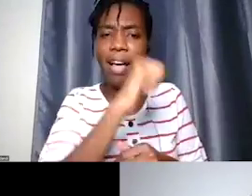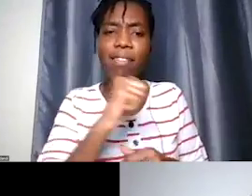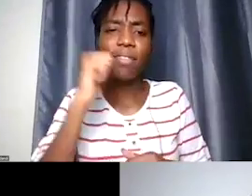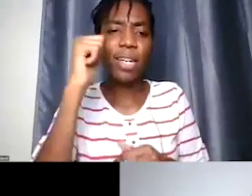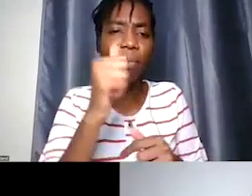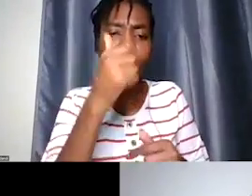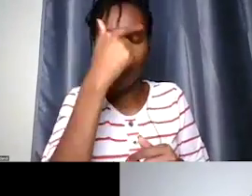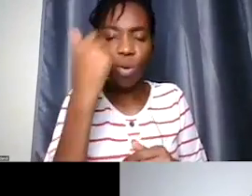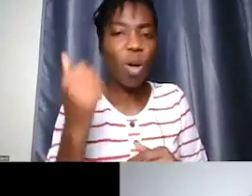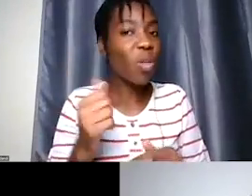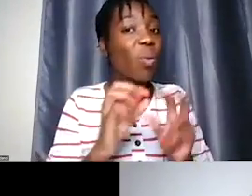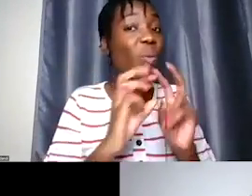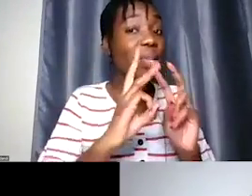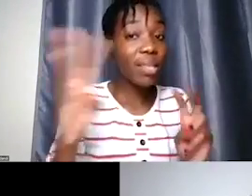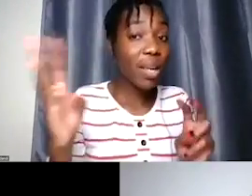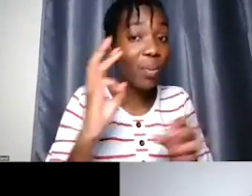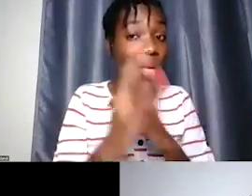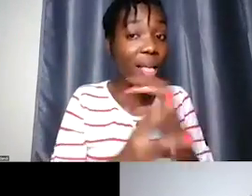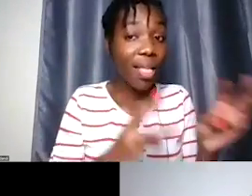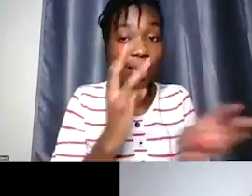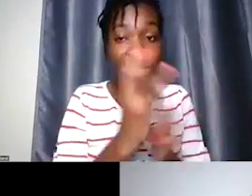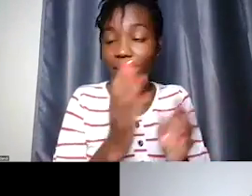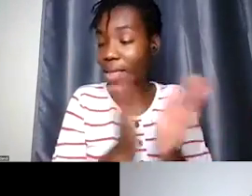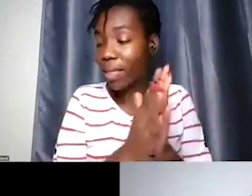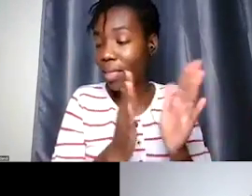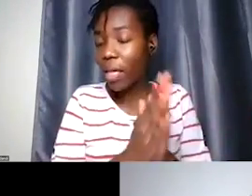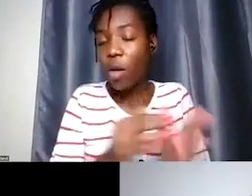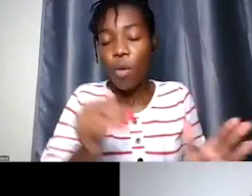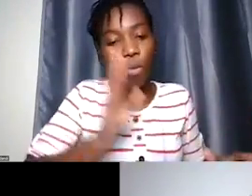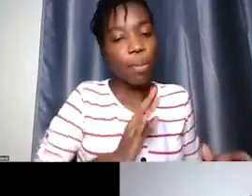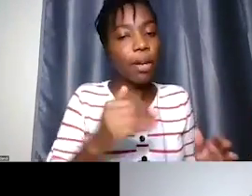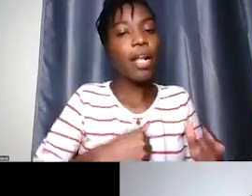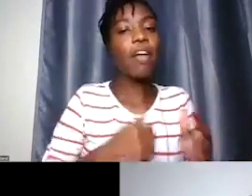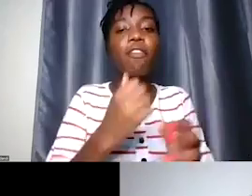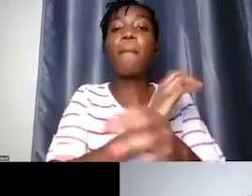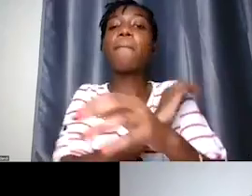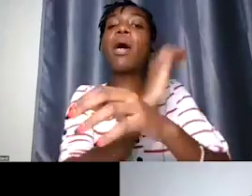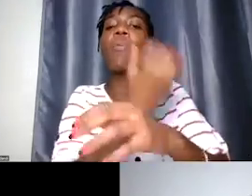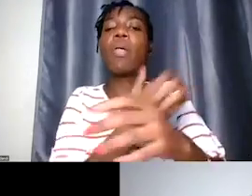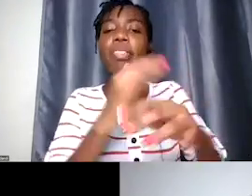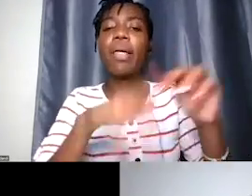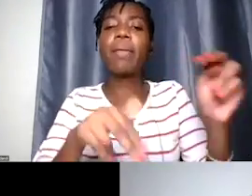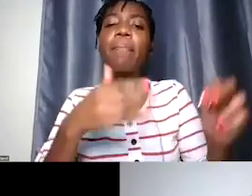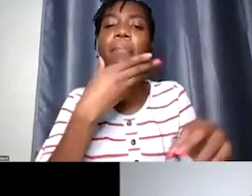you cannot. In fact, here the women have more power than men. But in